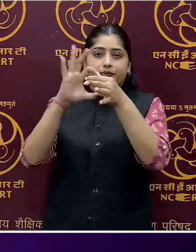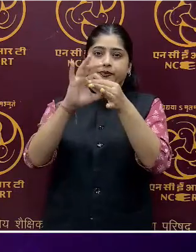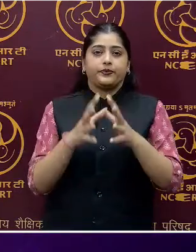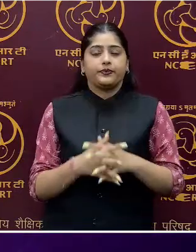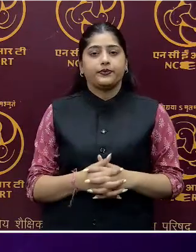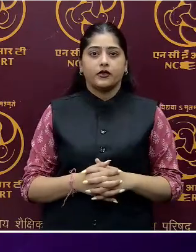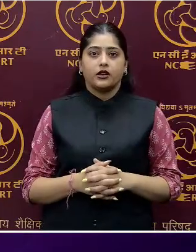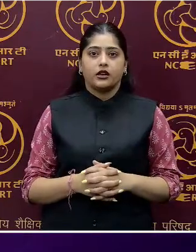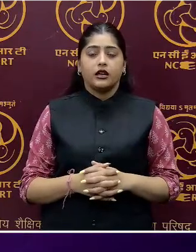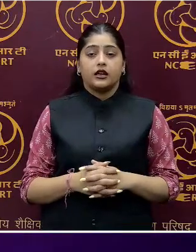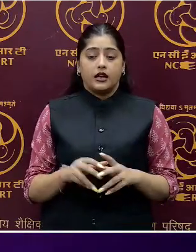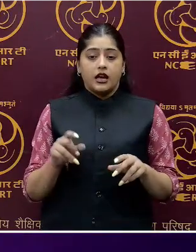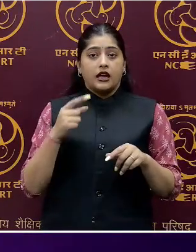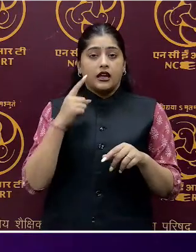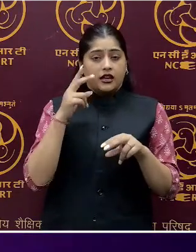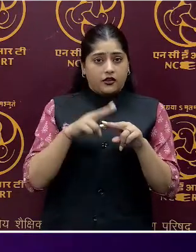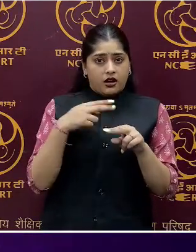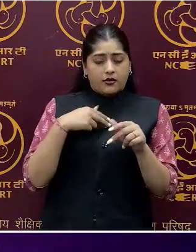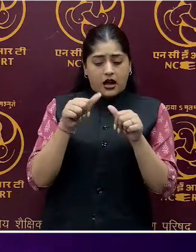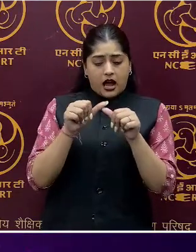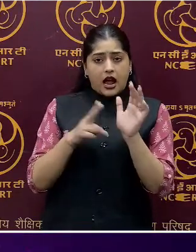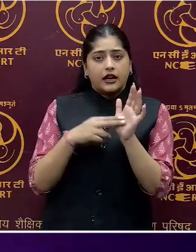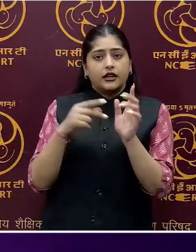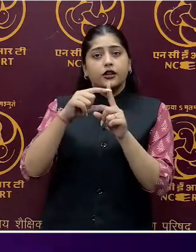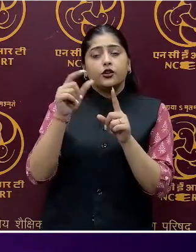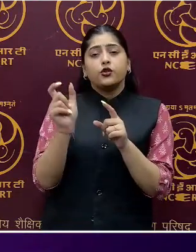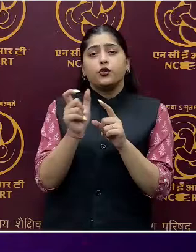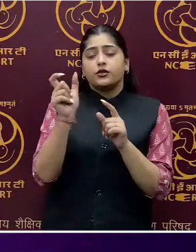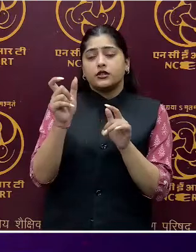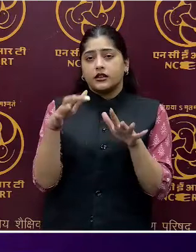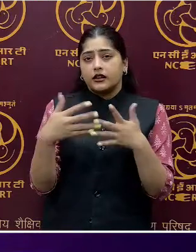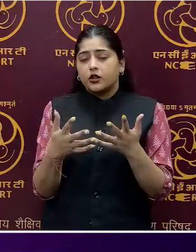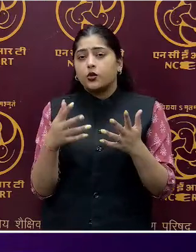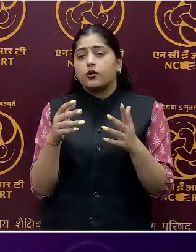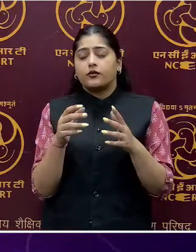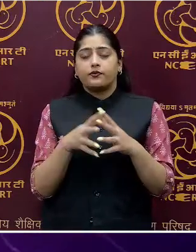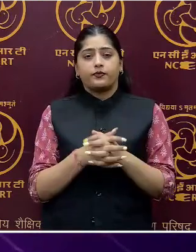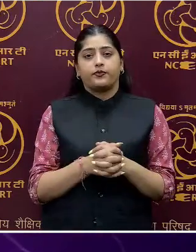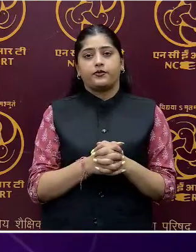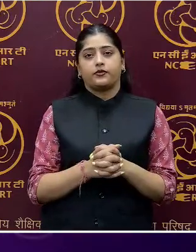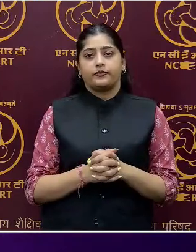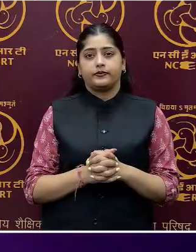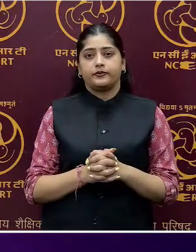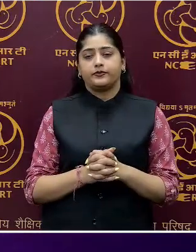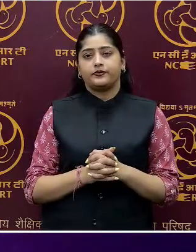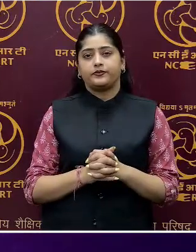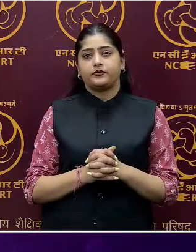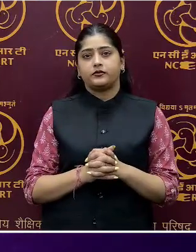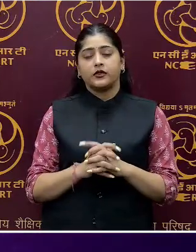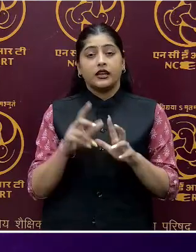can use and, when we are using 2 entities together, so we will be using and. So when we will be using